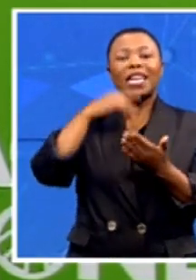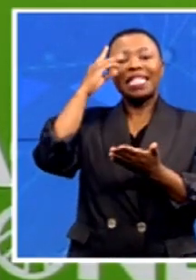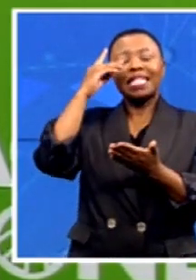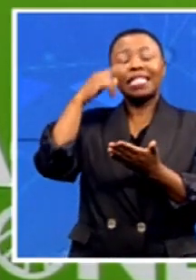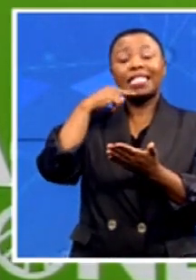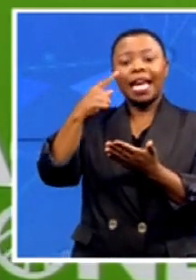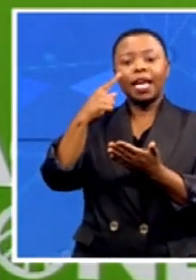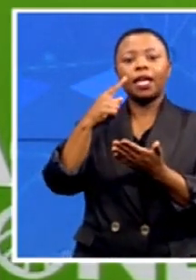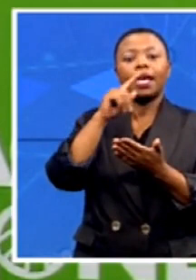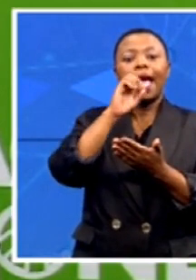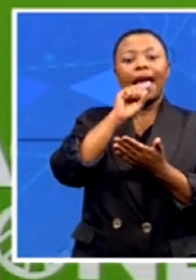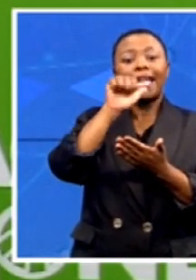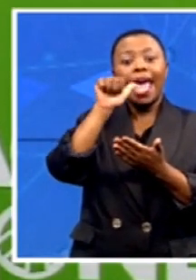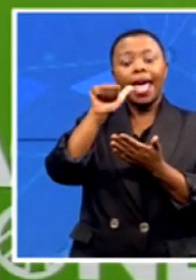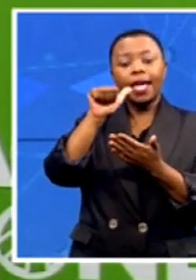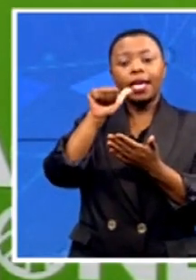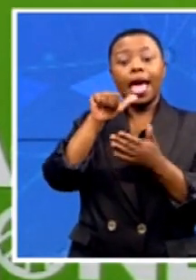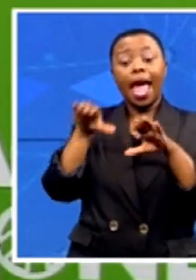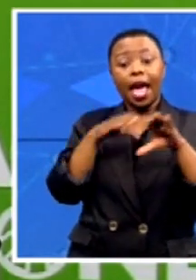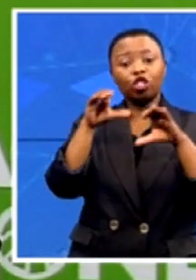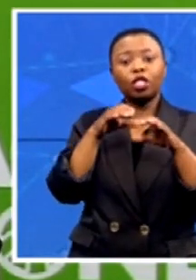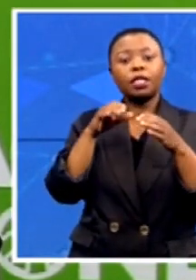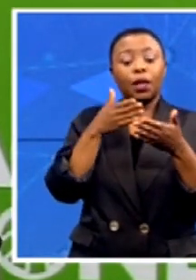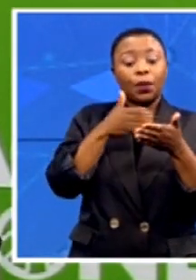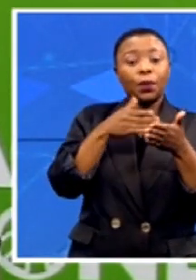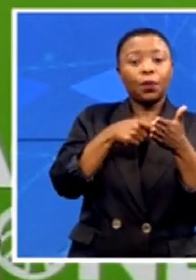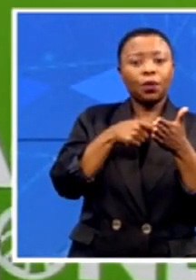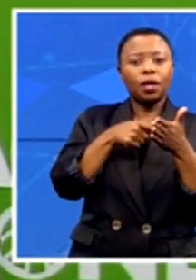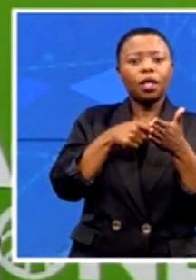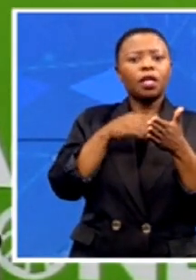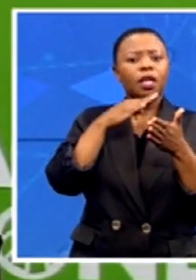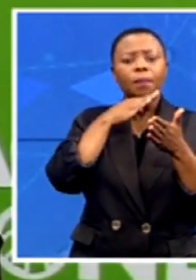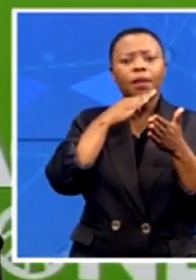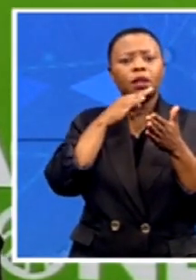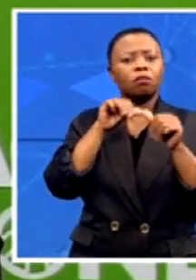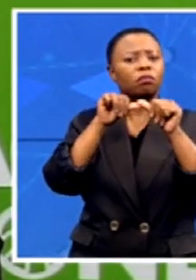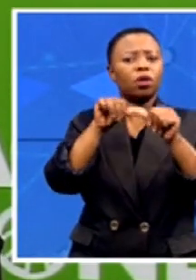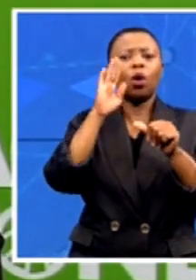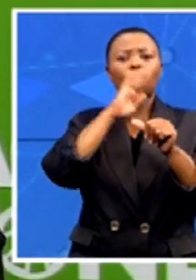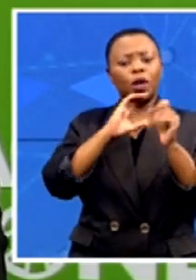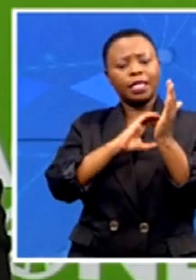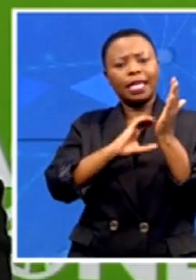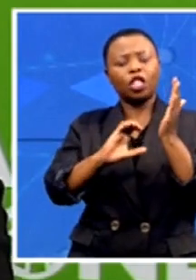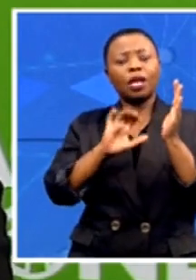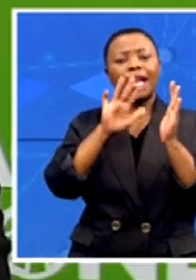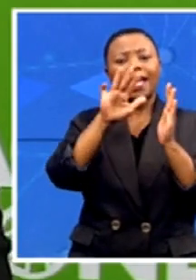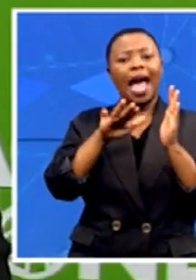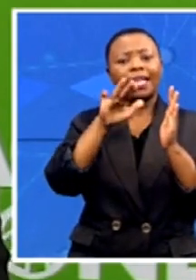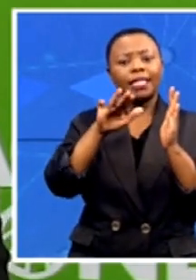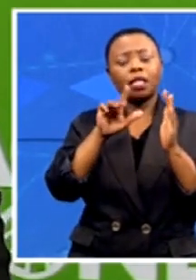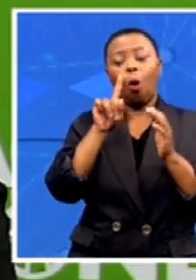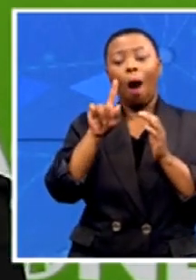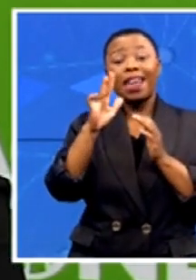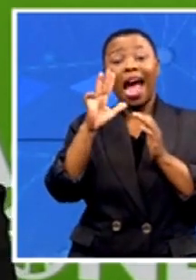from the ballot papers is inconsistent with Section 19 and Section 190 of the Constitution, as well as